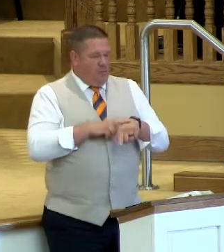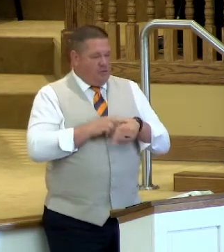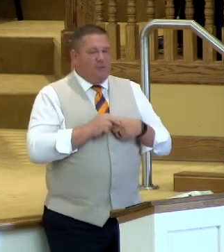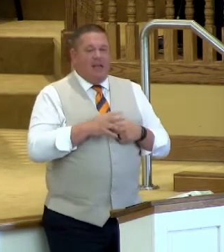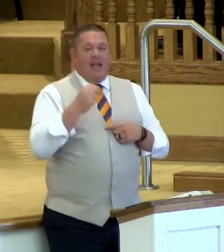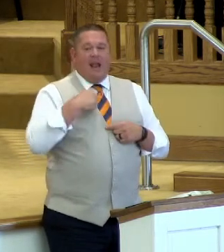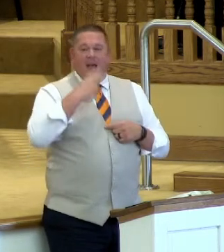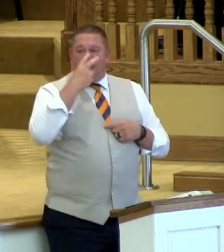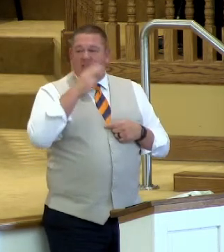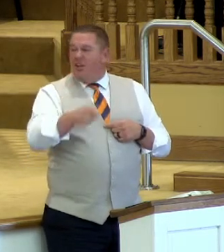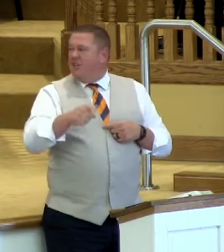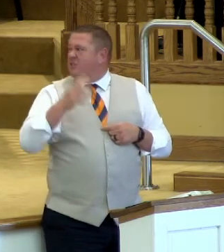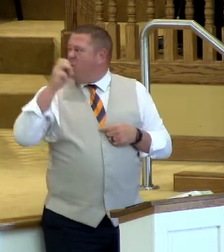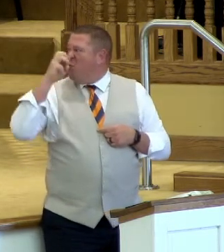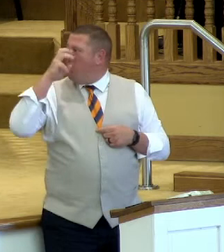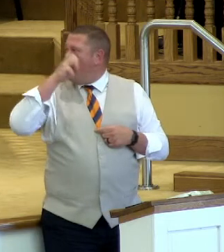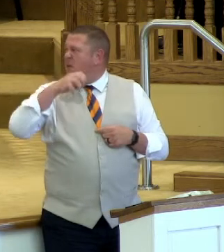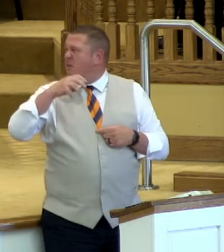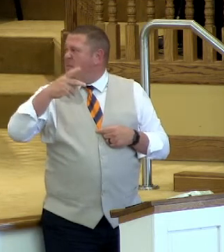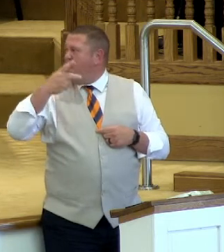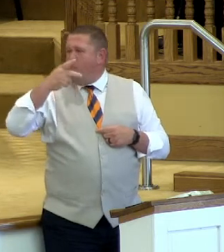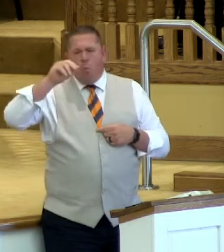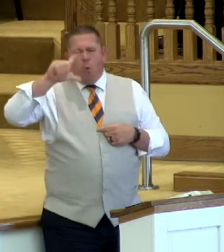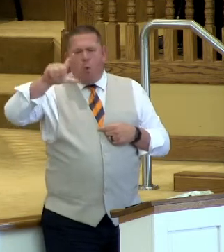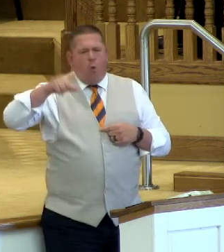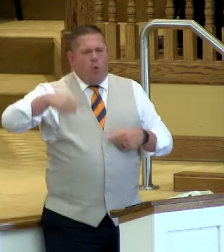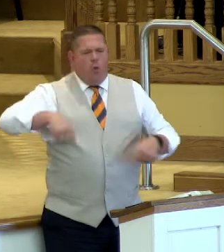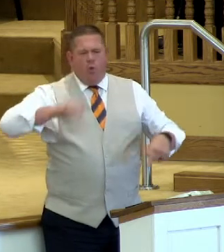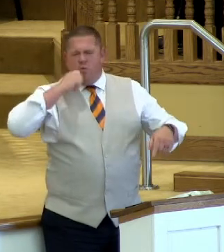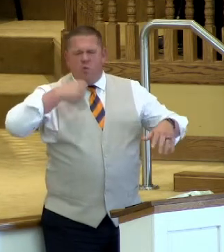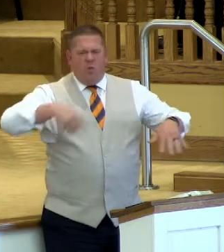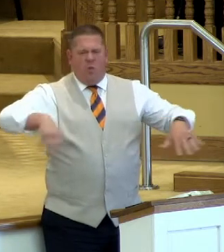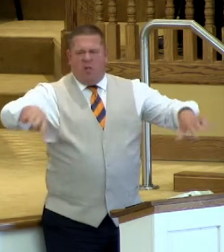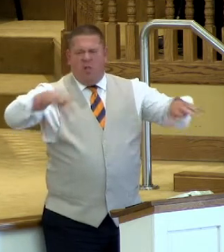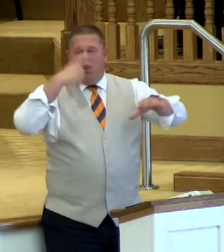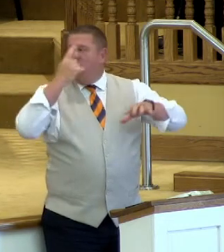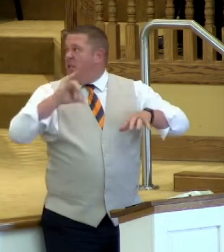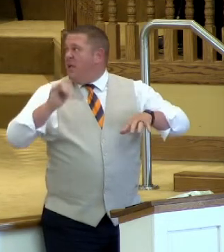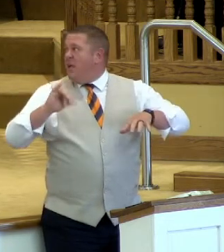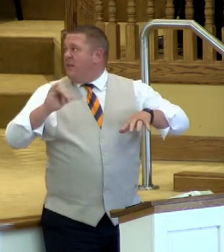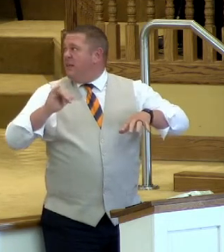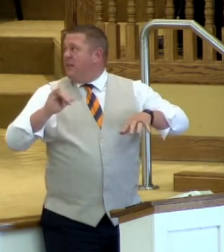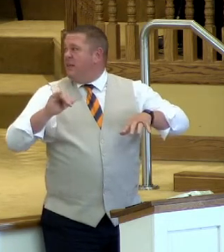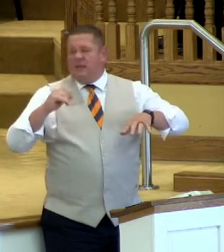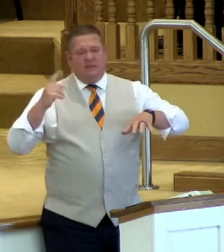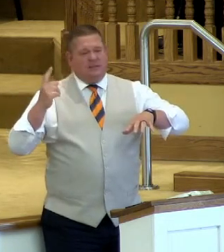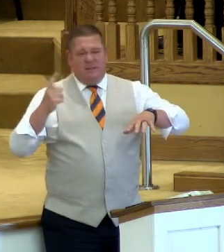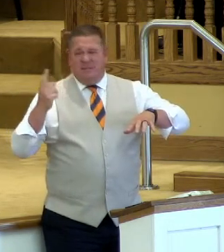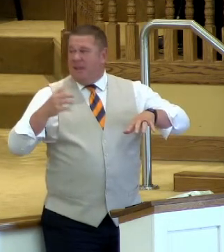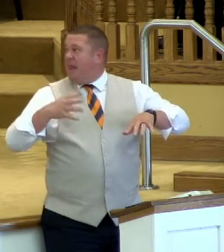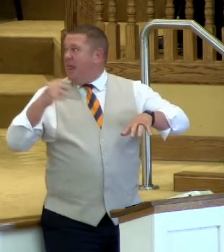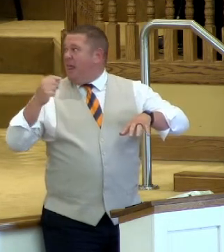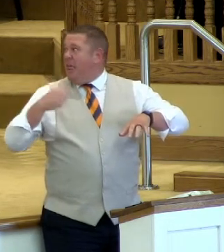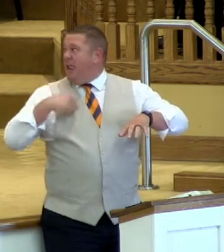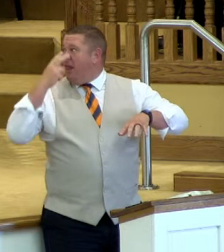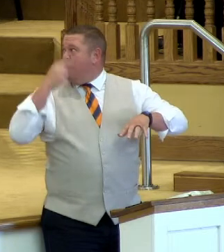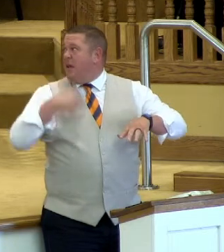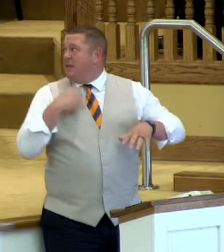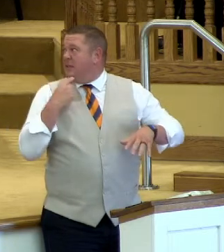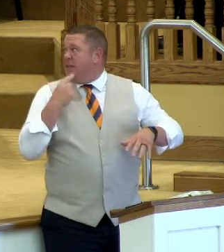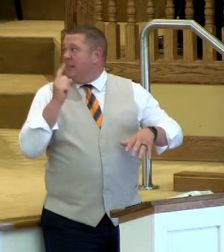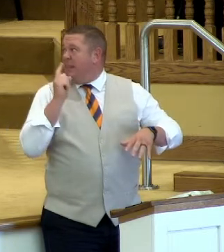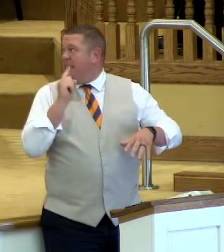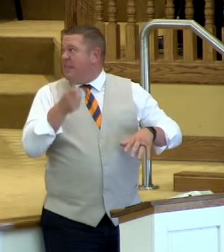course, and I saw this weird, cool thing that was looking like something, and I saw it, and I was